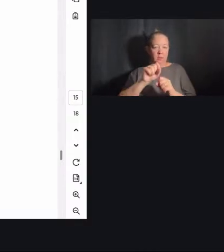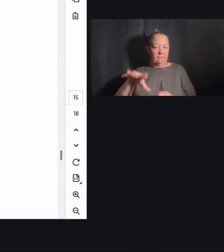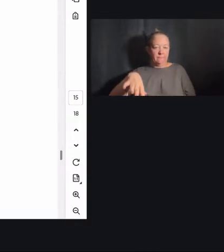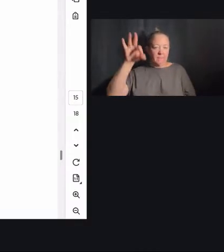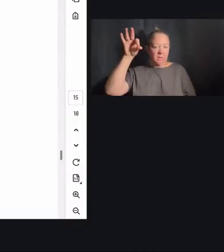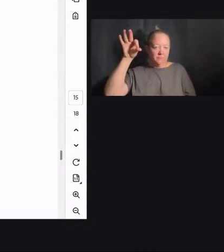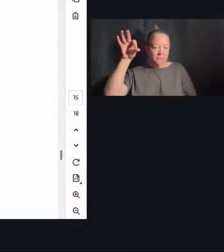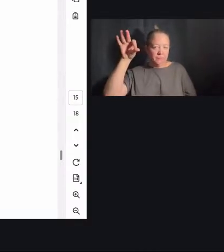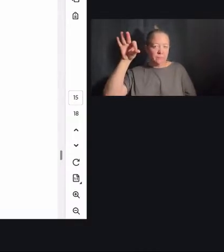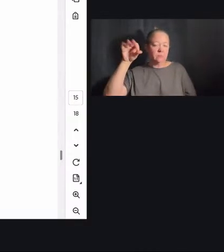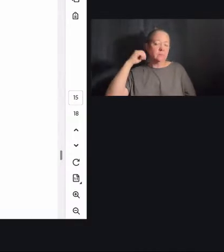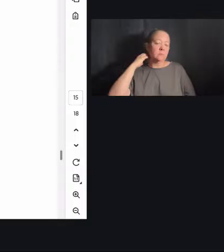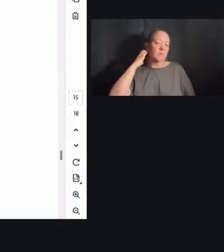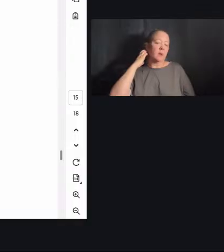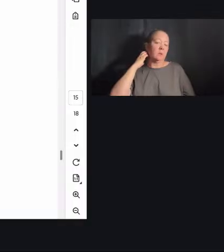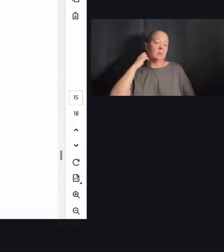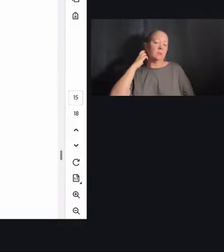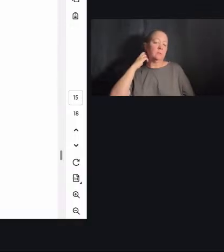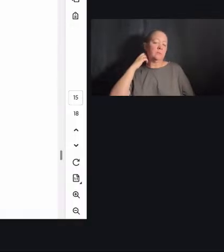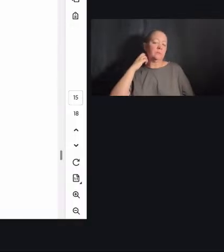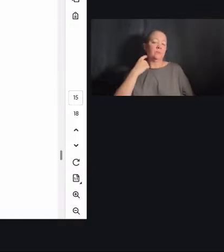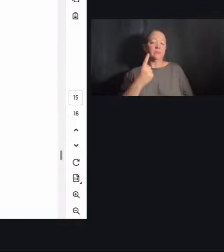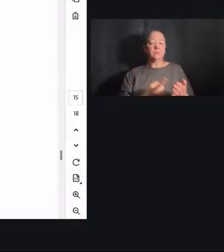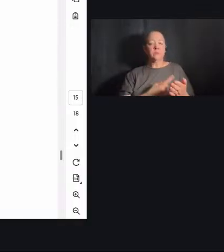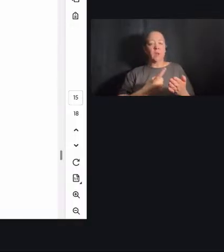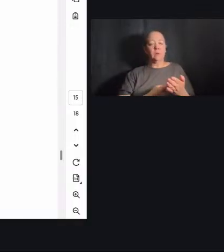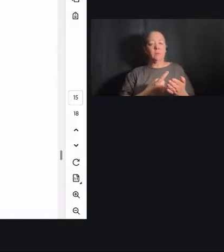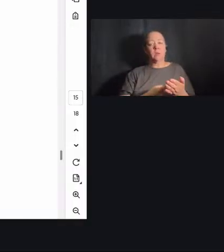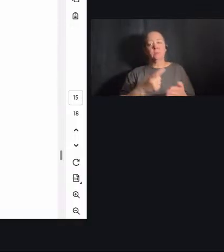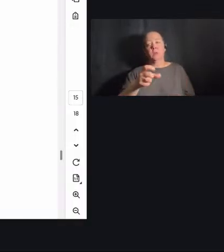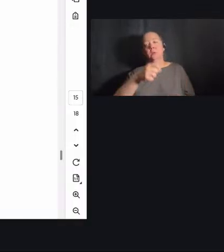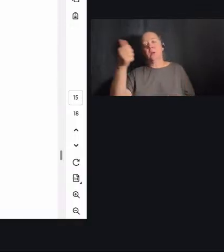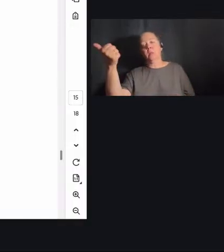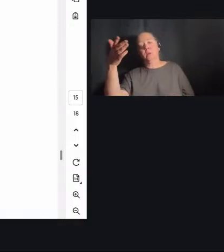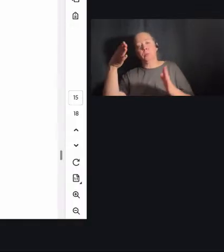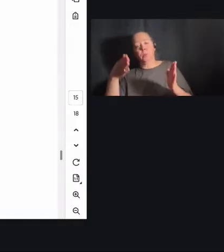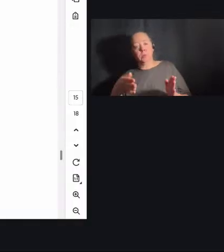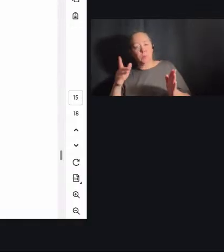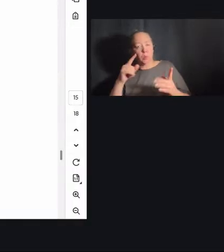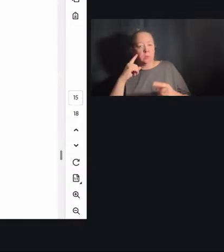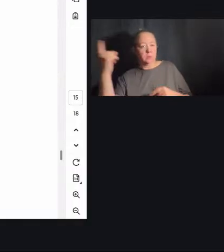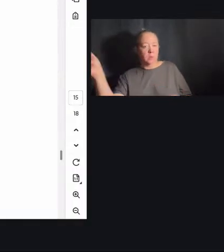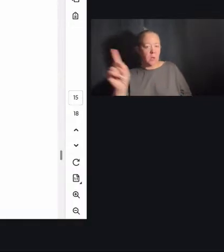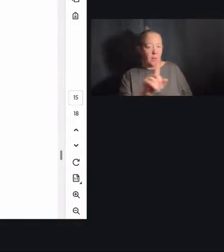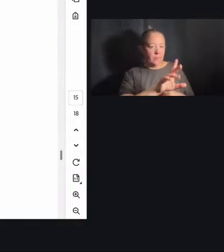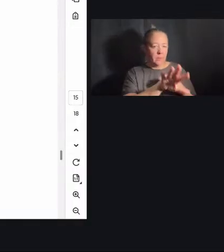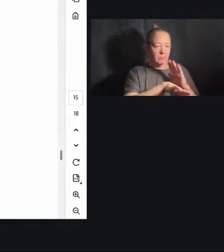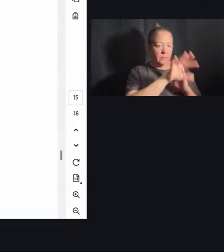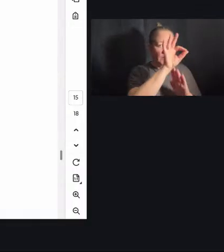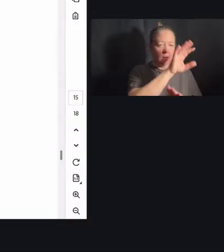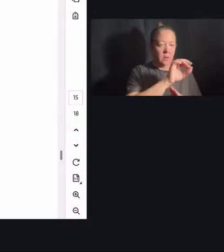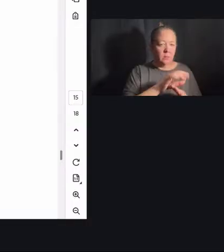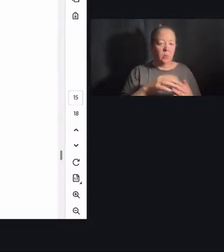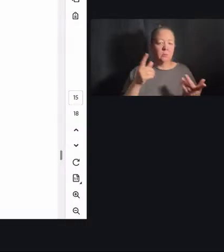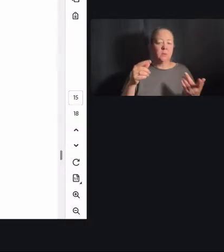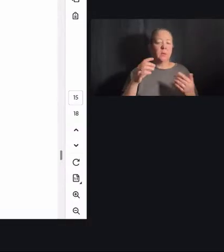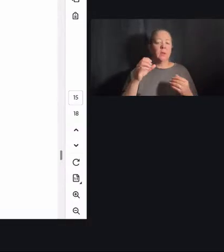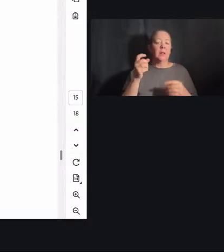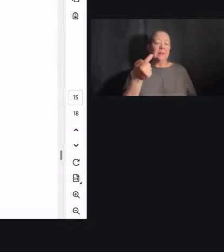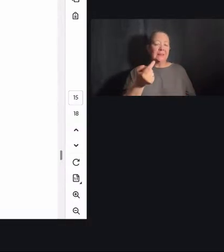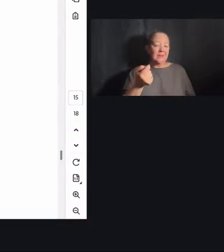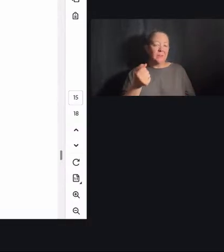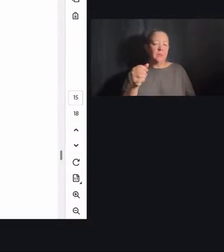do pick up, we also go and recycle it, and so we get a little bit of revenue back on that. And it's not